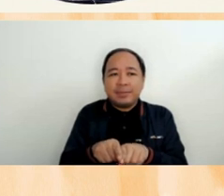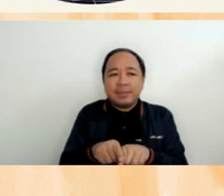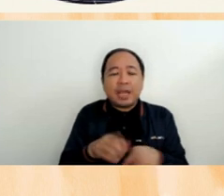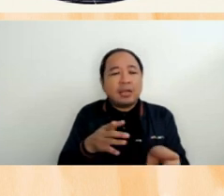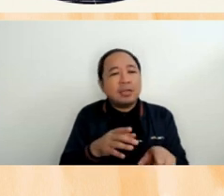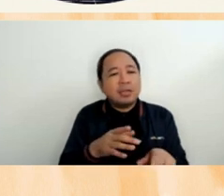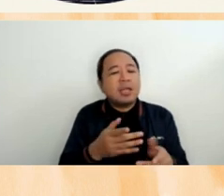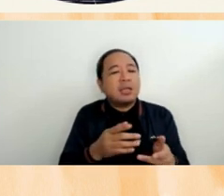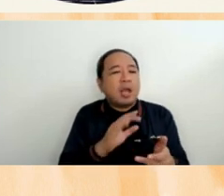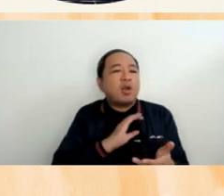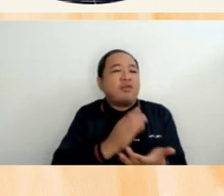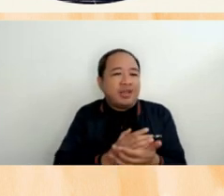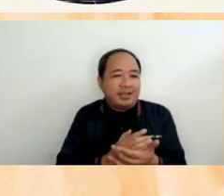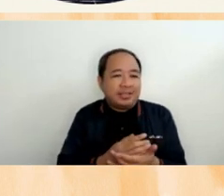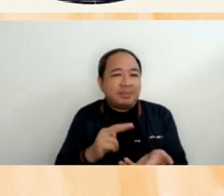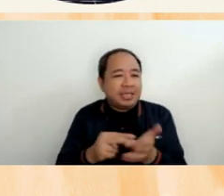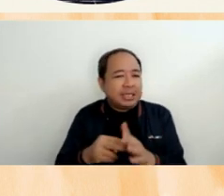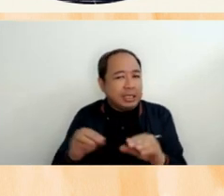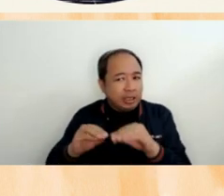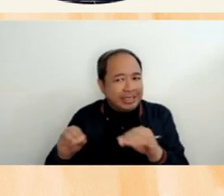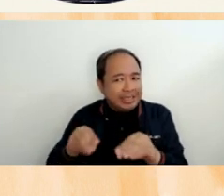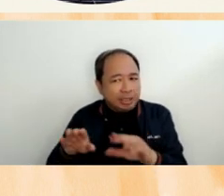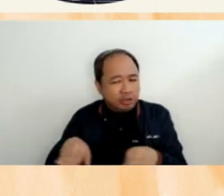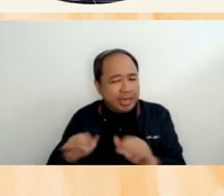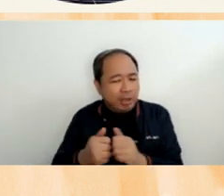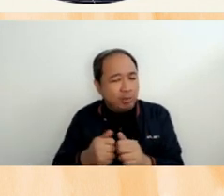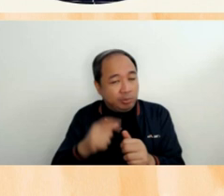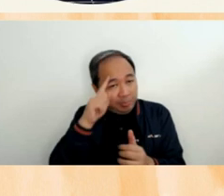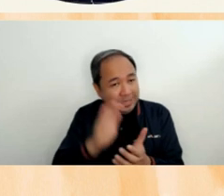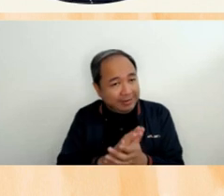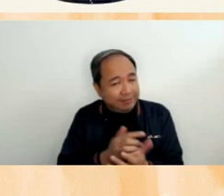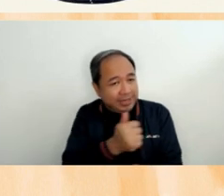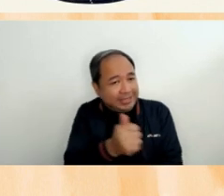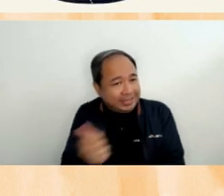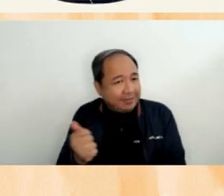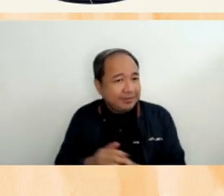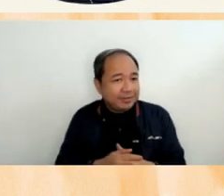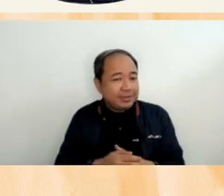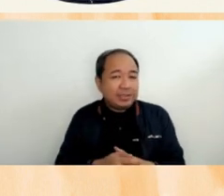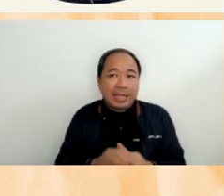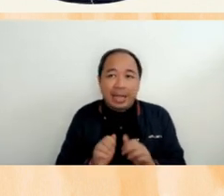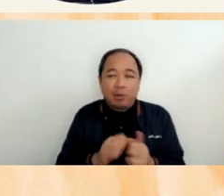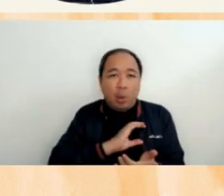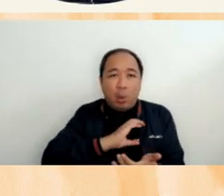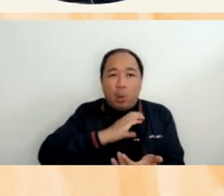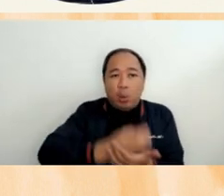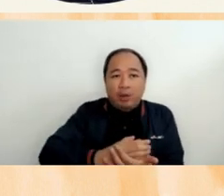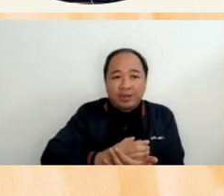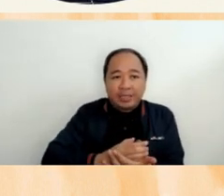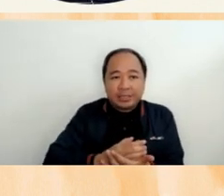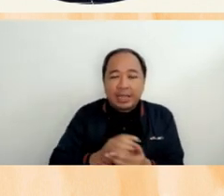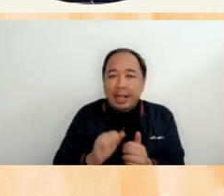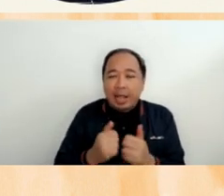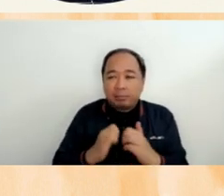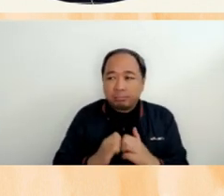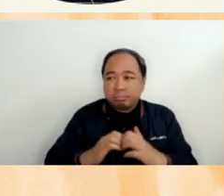to teaching children to believe in themselves. They need confidence to be able to recover from